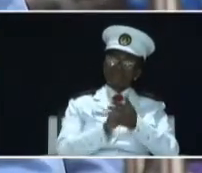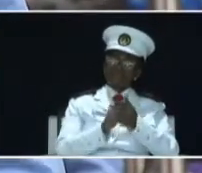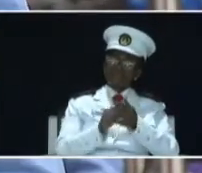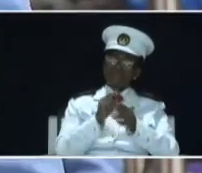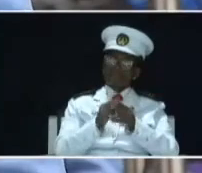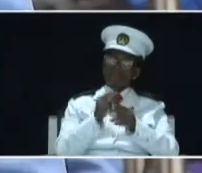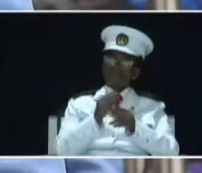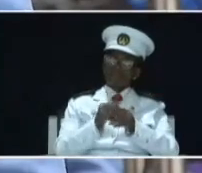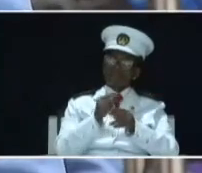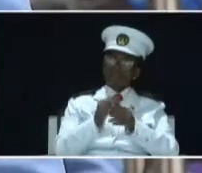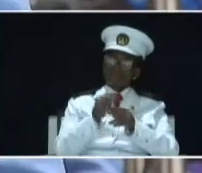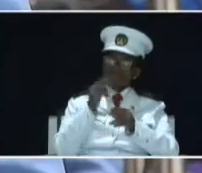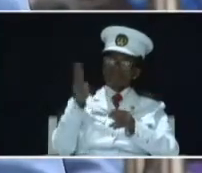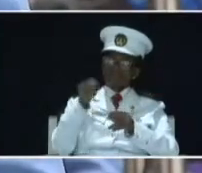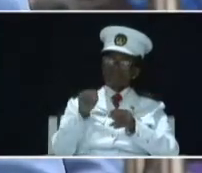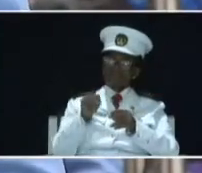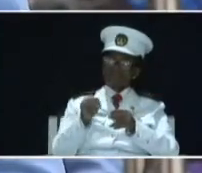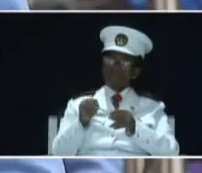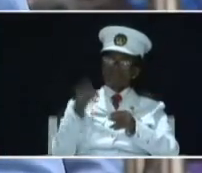me.